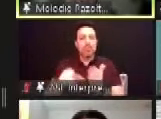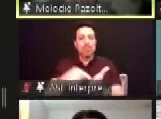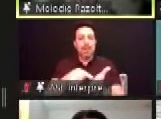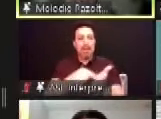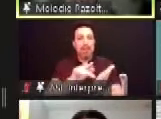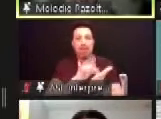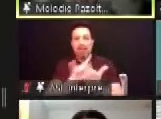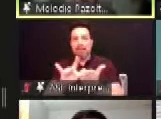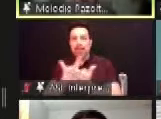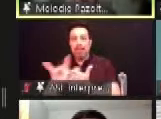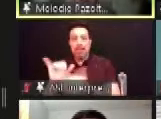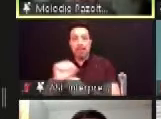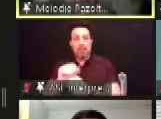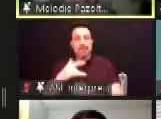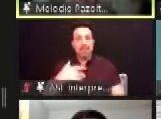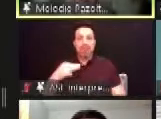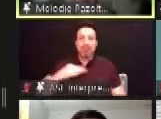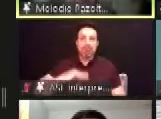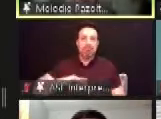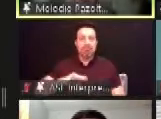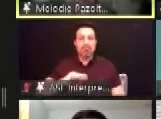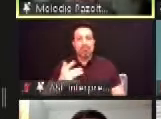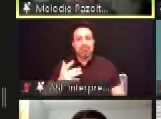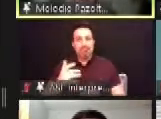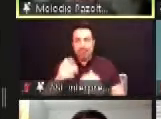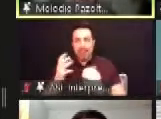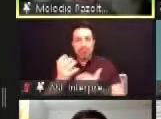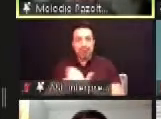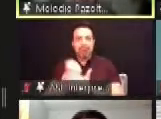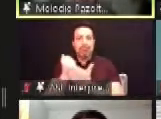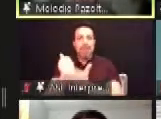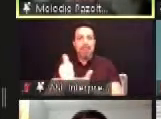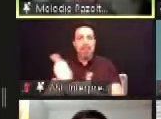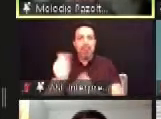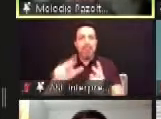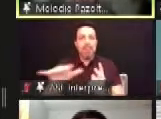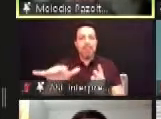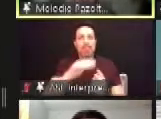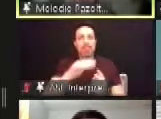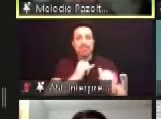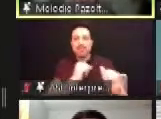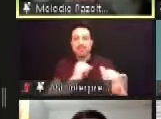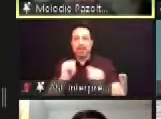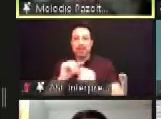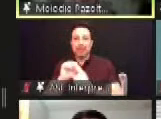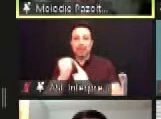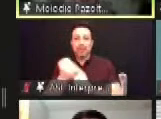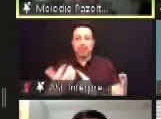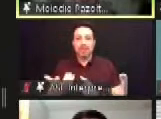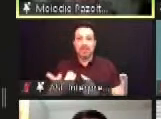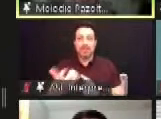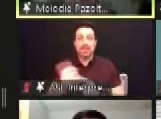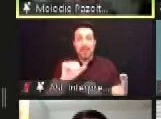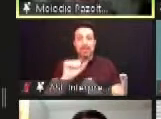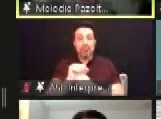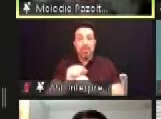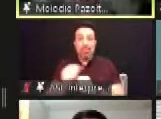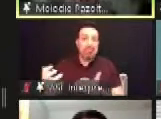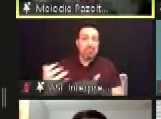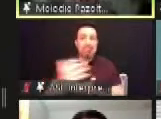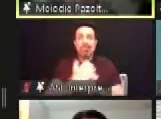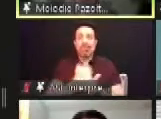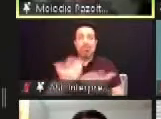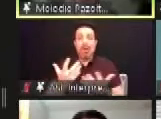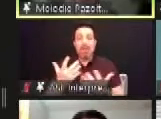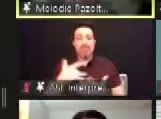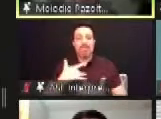that is meaningful with an opportunity to help others that are in situations similar to her own, a job that brings an enormous amount of